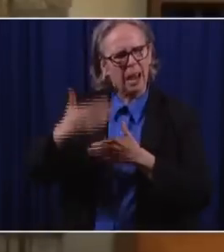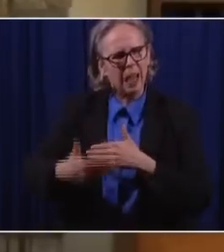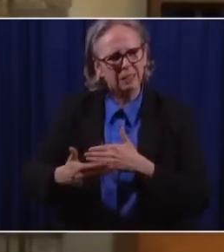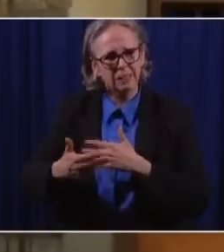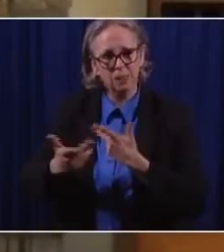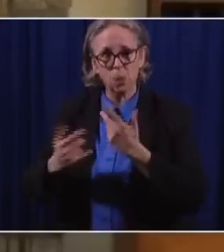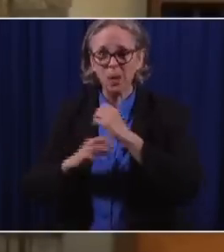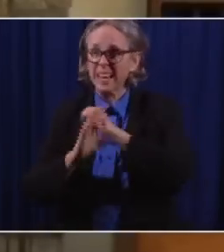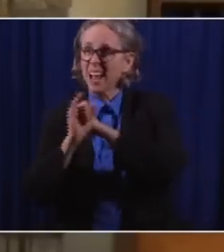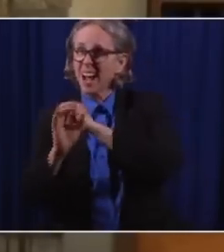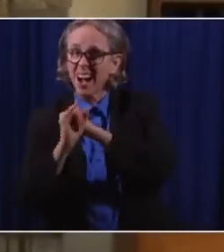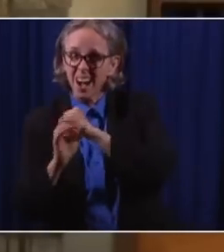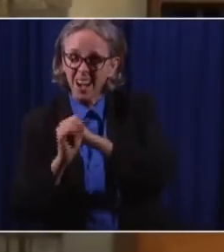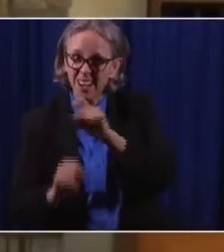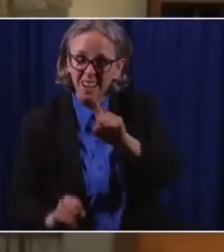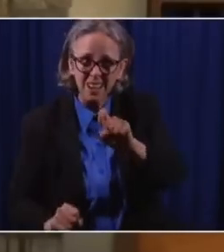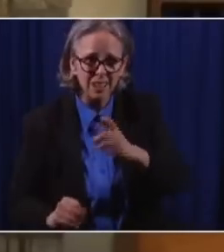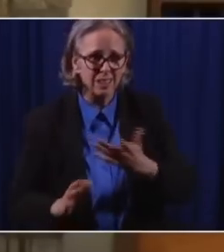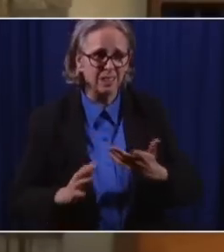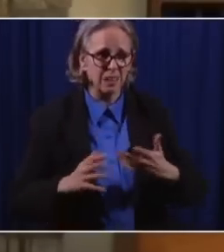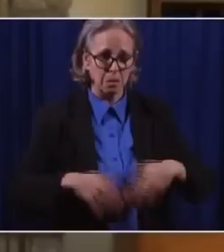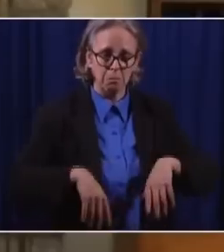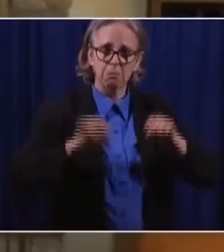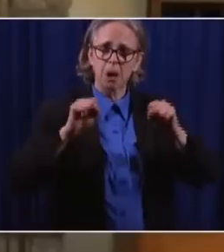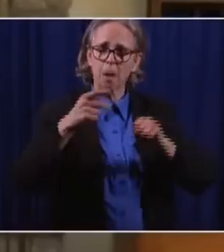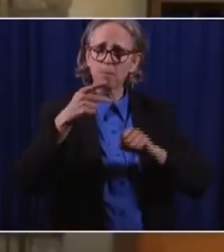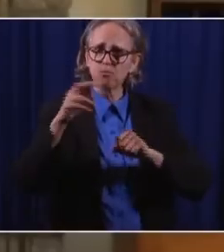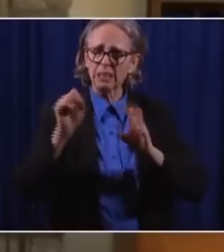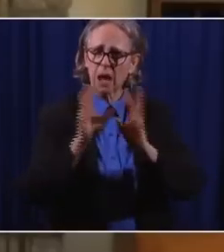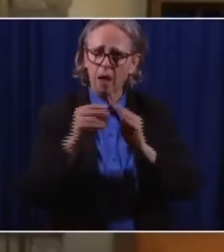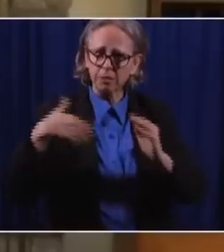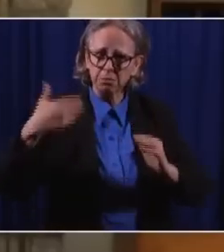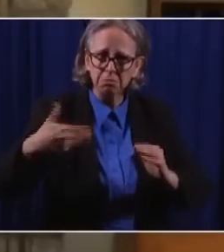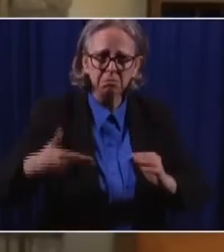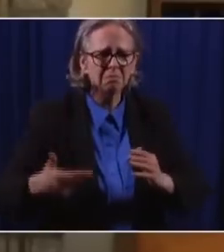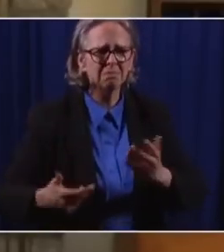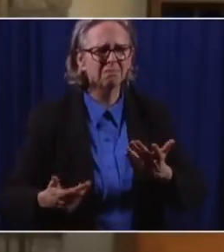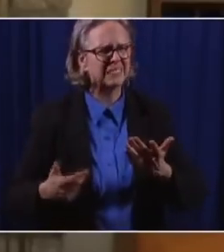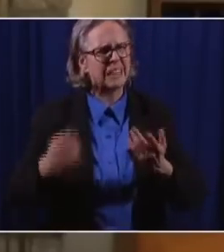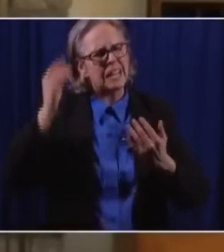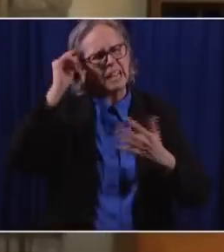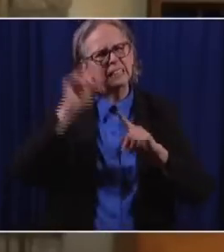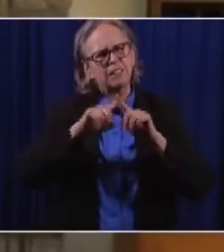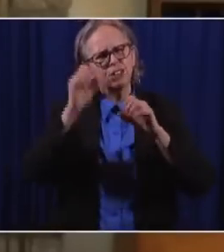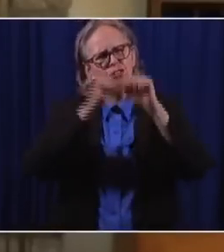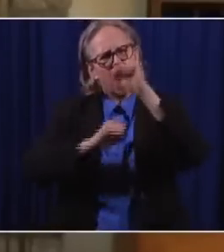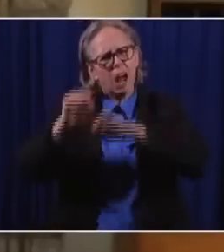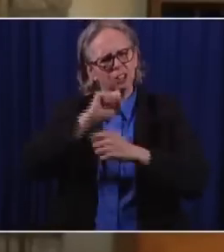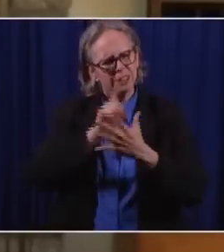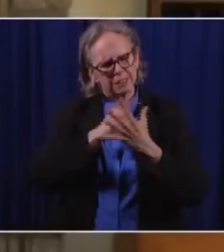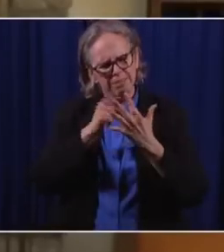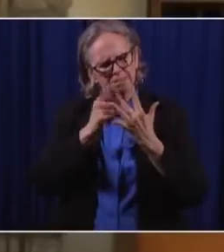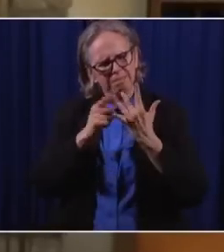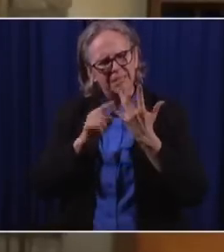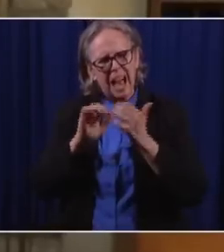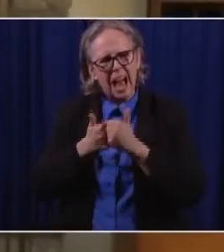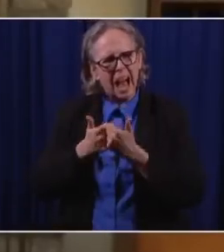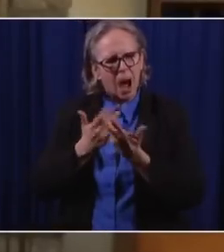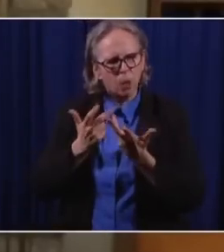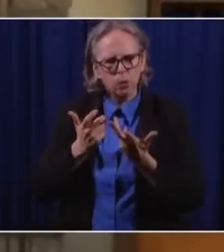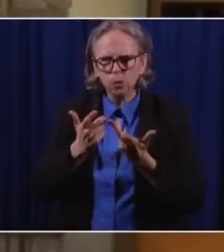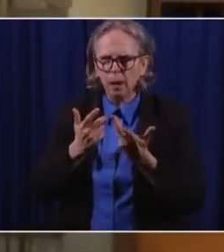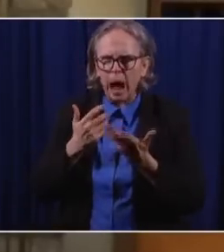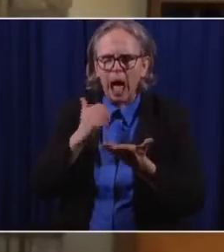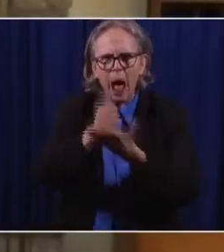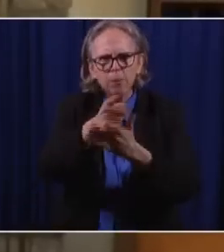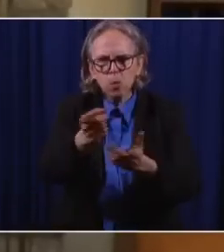we do it any way I can. Everybody in Ohio understands the gravity of what we are seeing. Several weeks ago, I flew around the